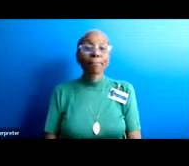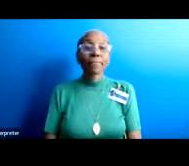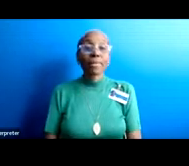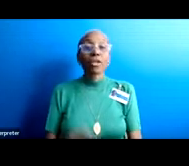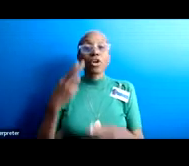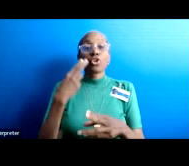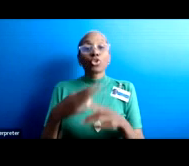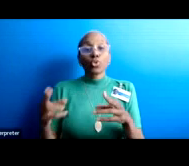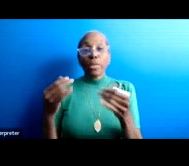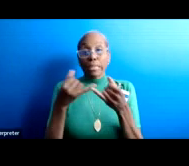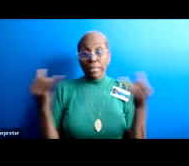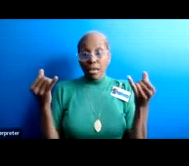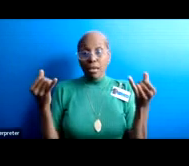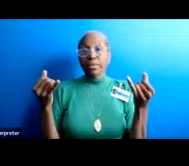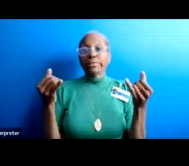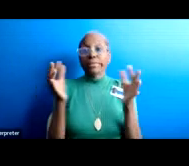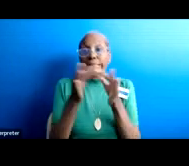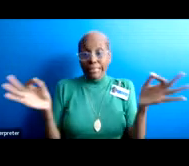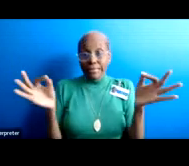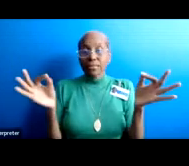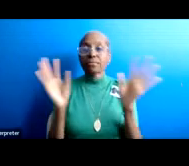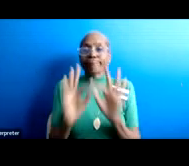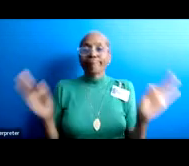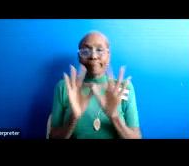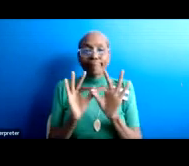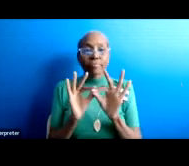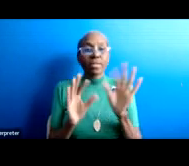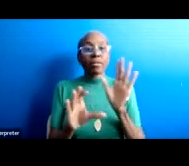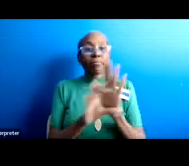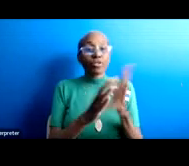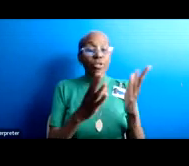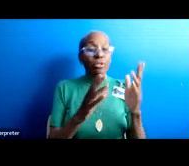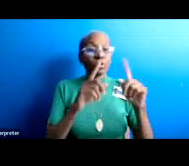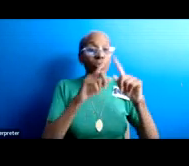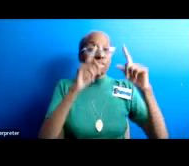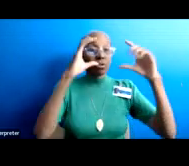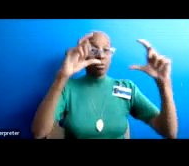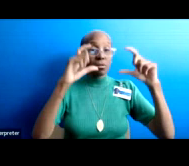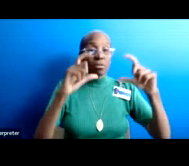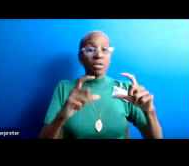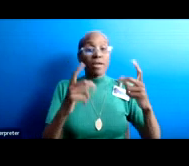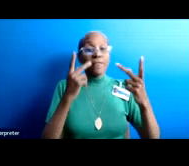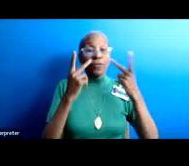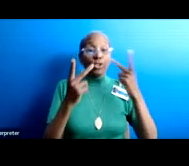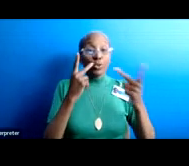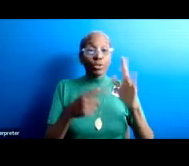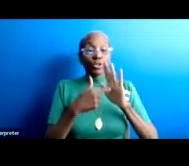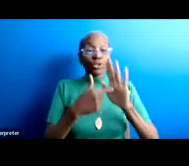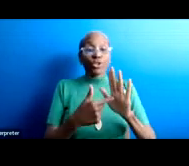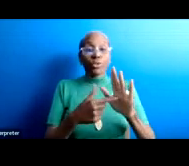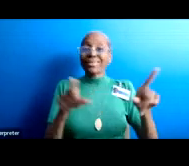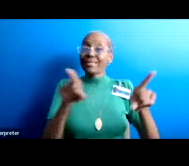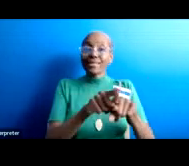Short line length and sentences is key. So I have a graphic on the screen now that sort of shows you visually the